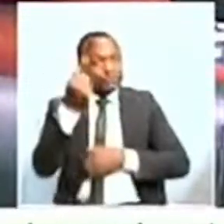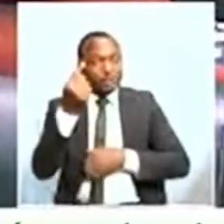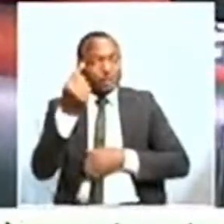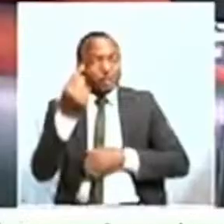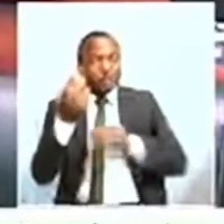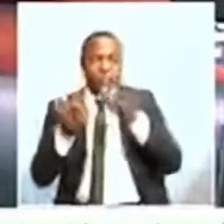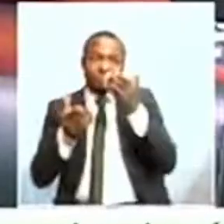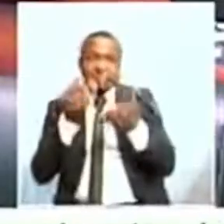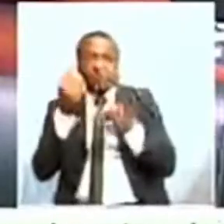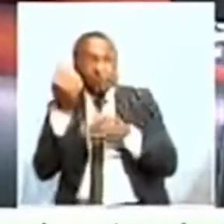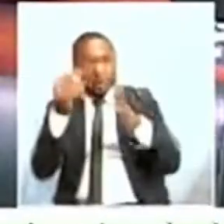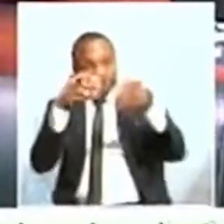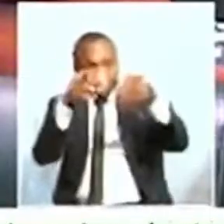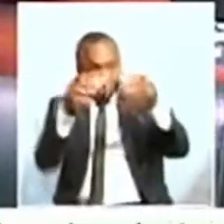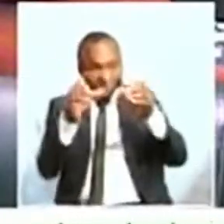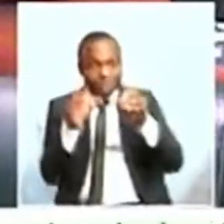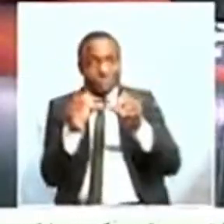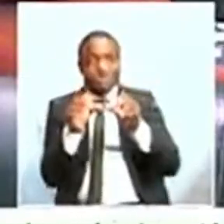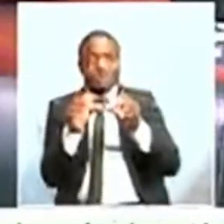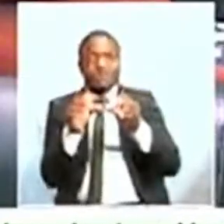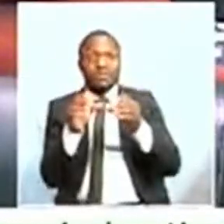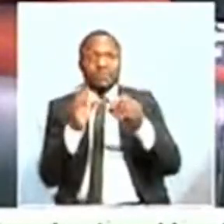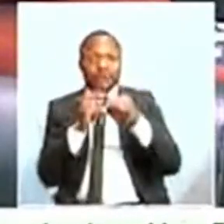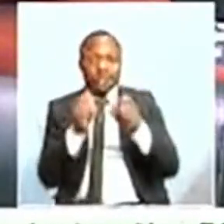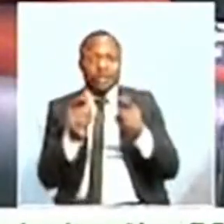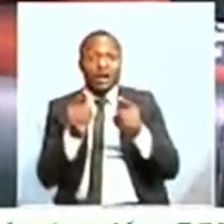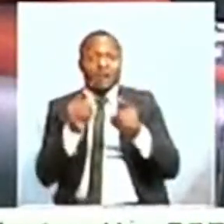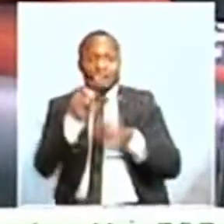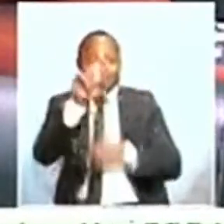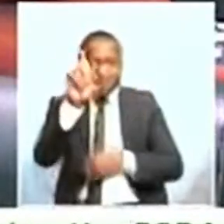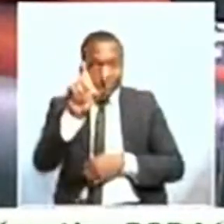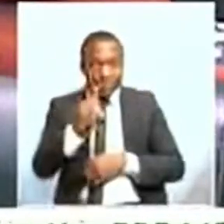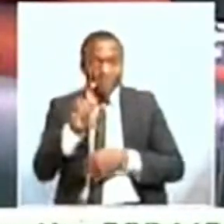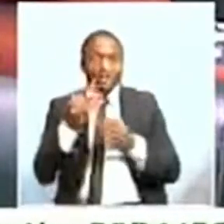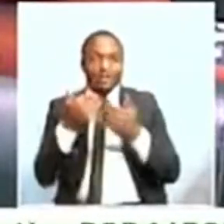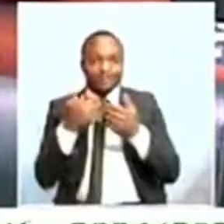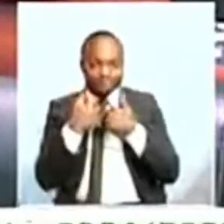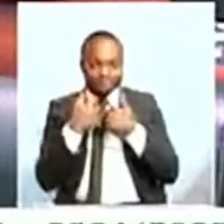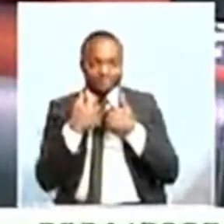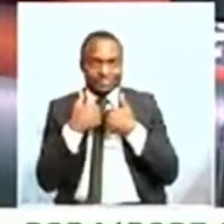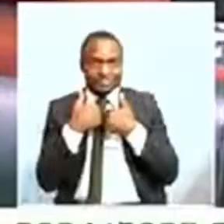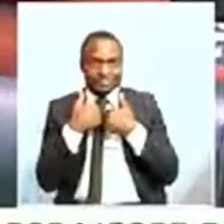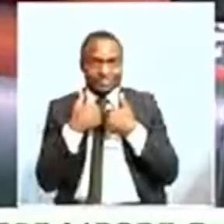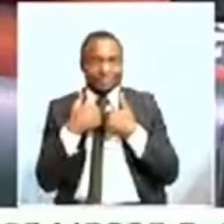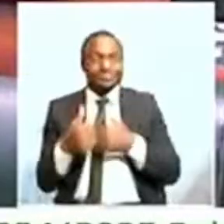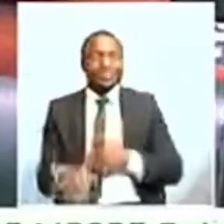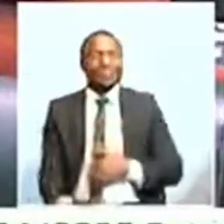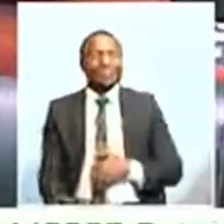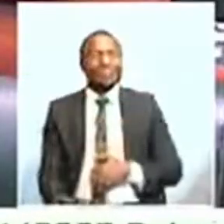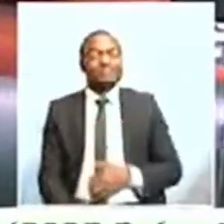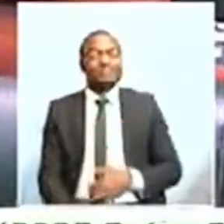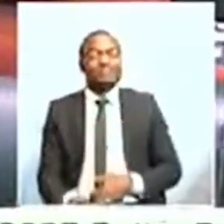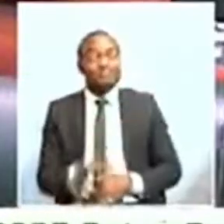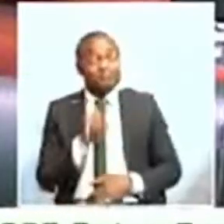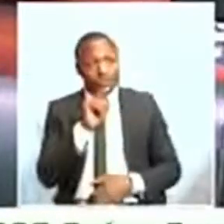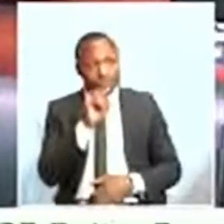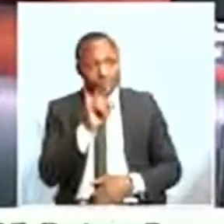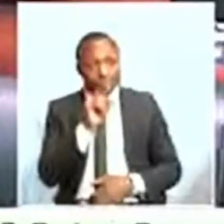one particular constituency. However, the question that I have is you